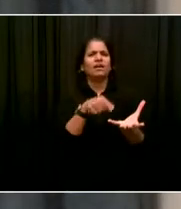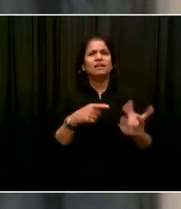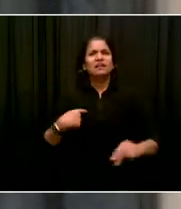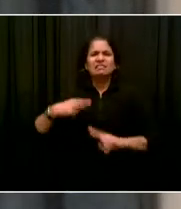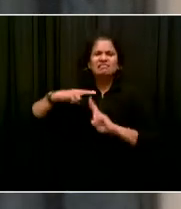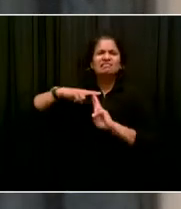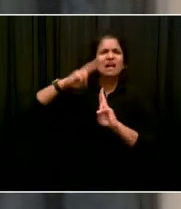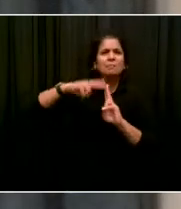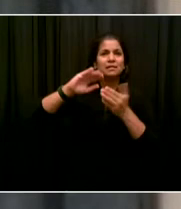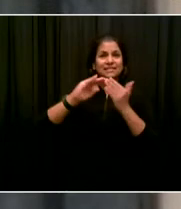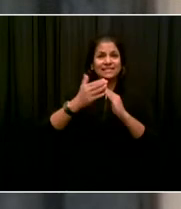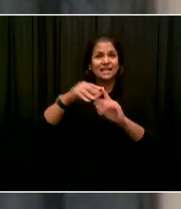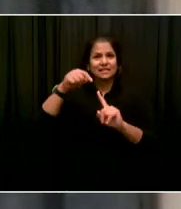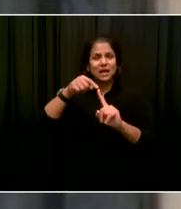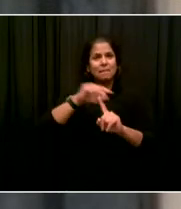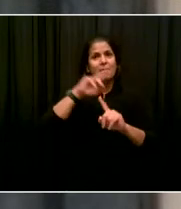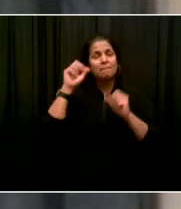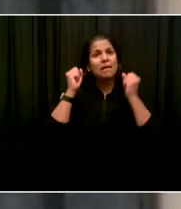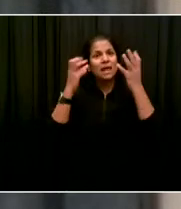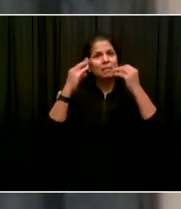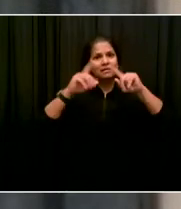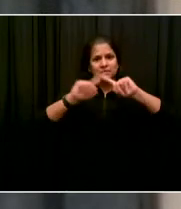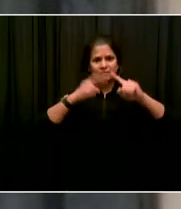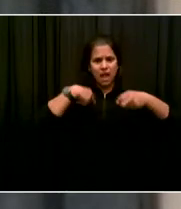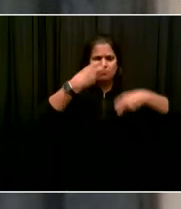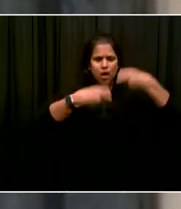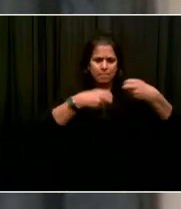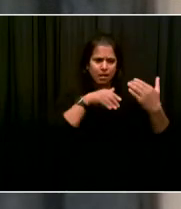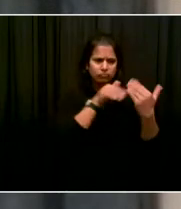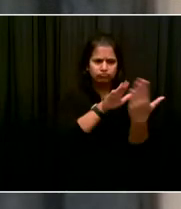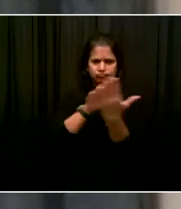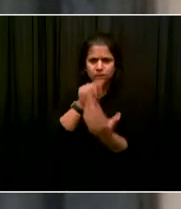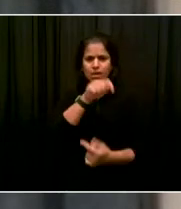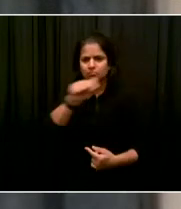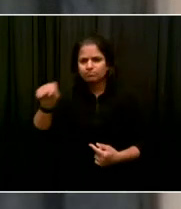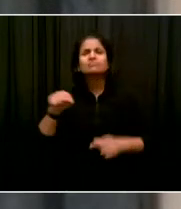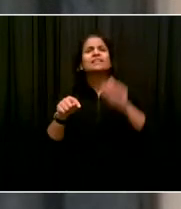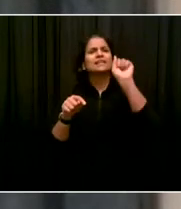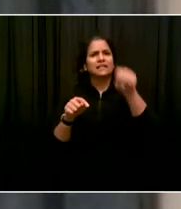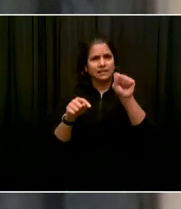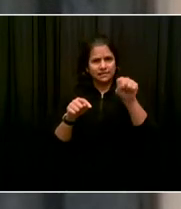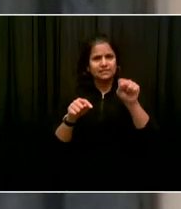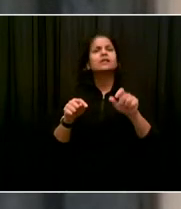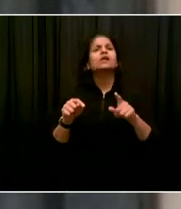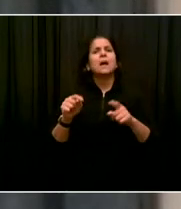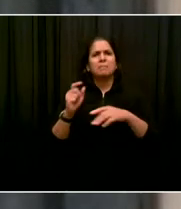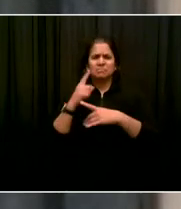mentioned, Mayor, the last documentary, NYC Epicenters, where we